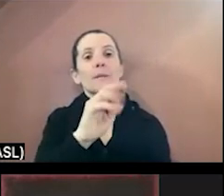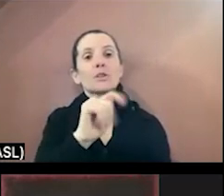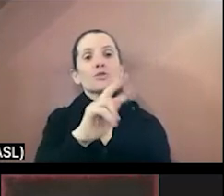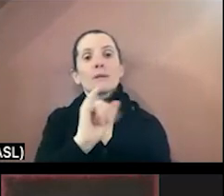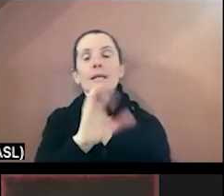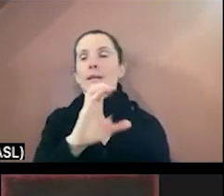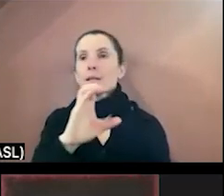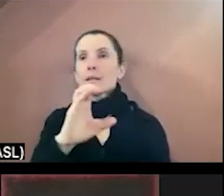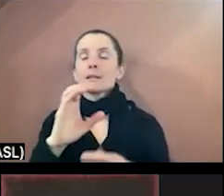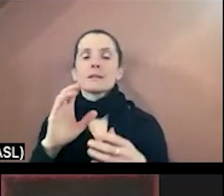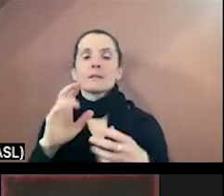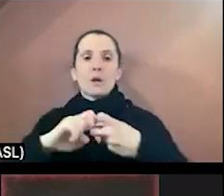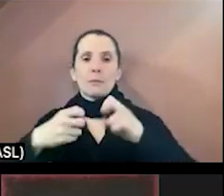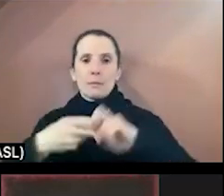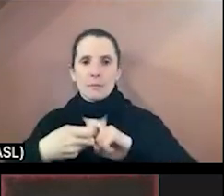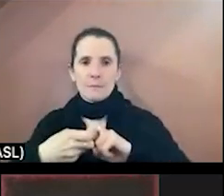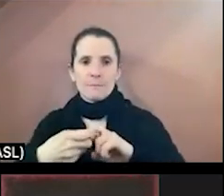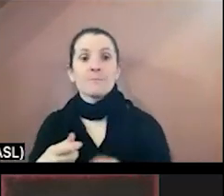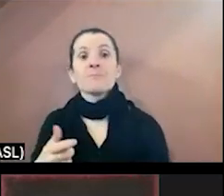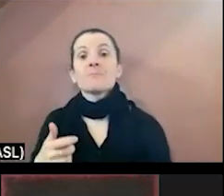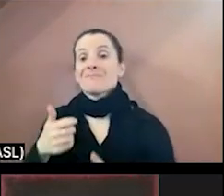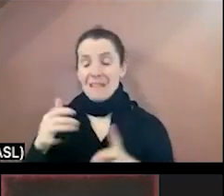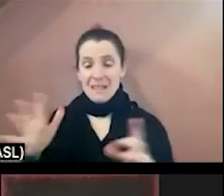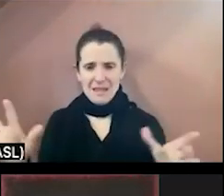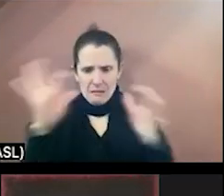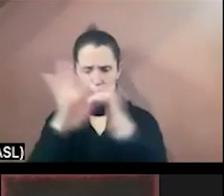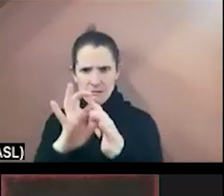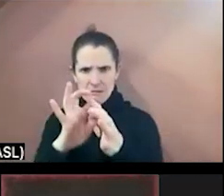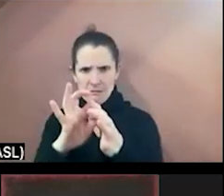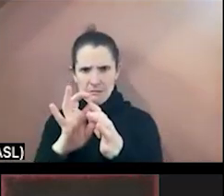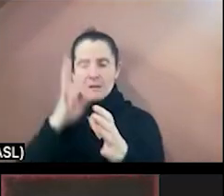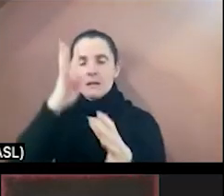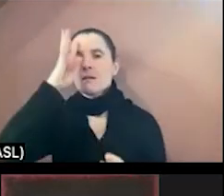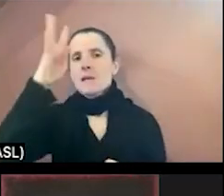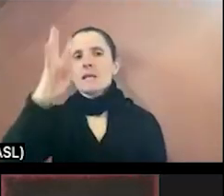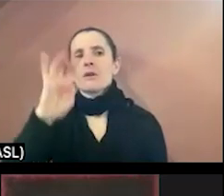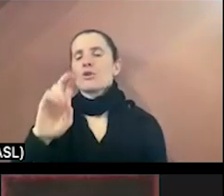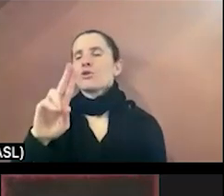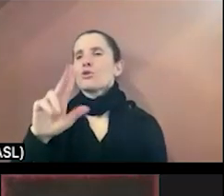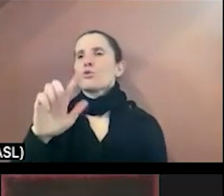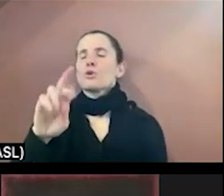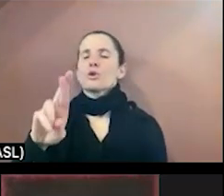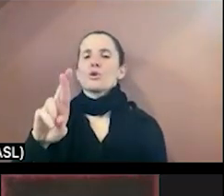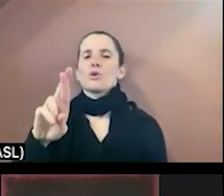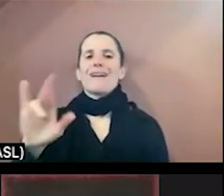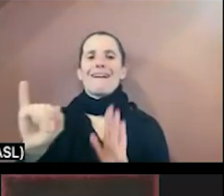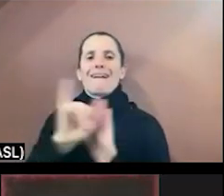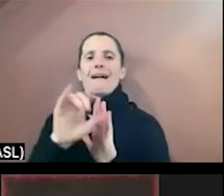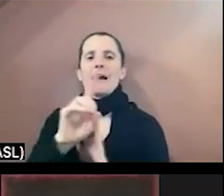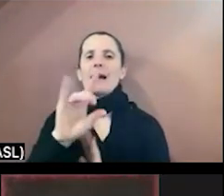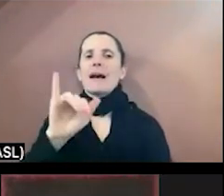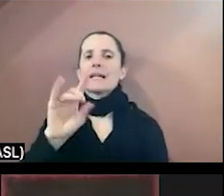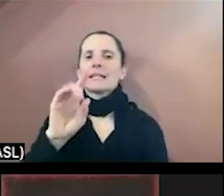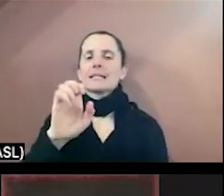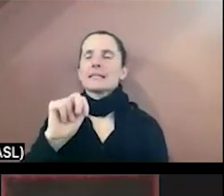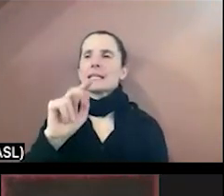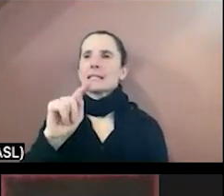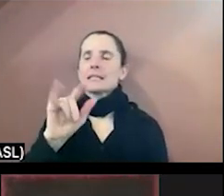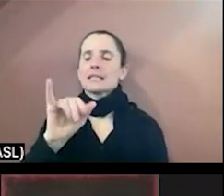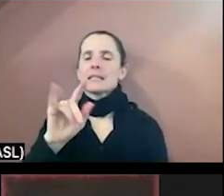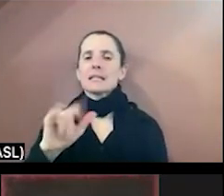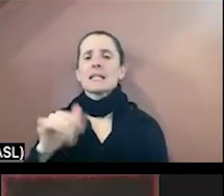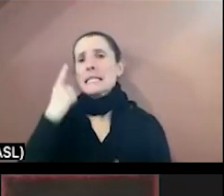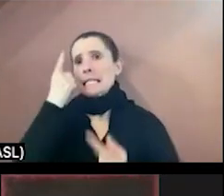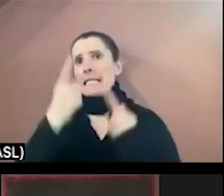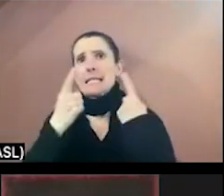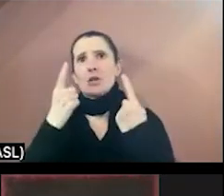neighbor, the Euler identity, which is considered the most elegant and beautiful equation of